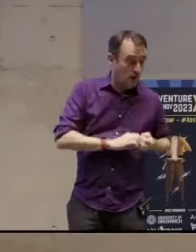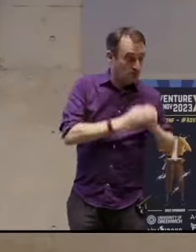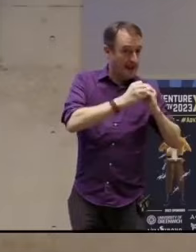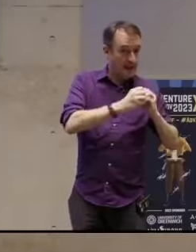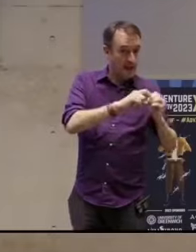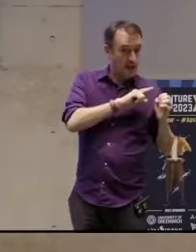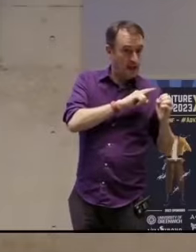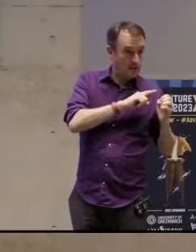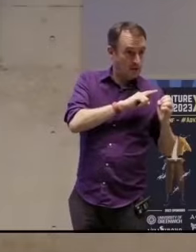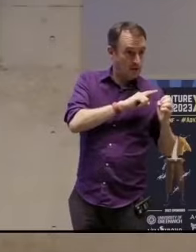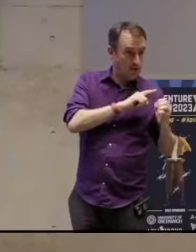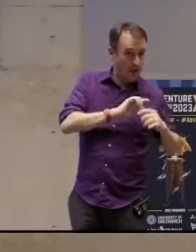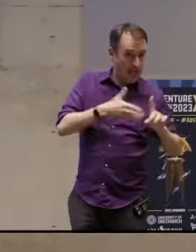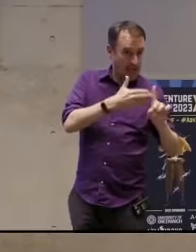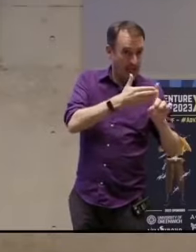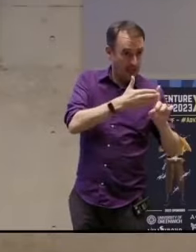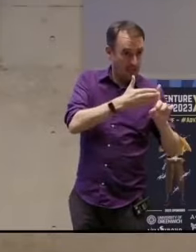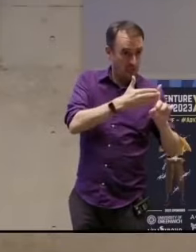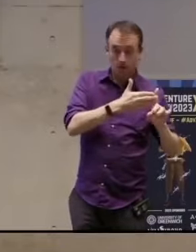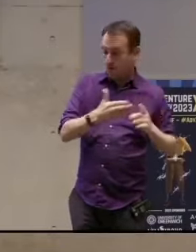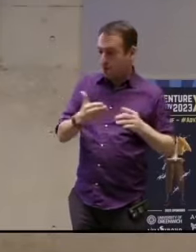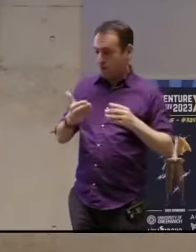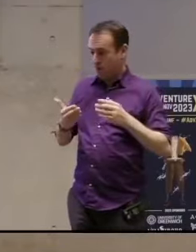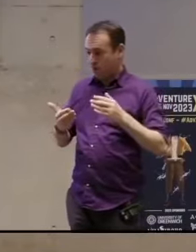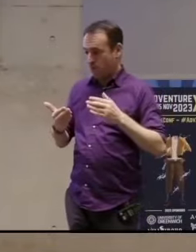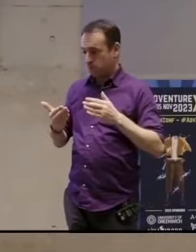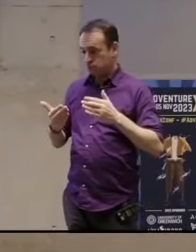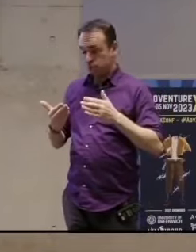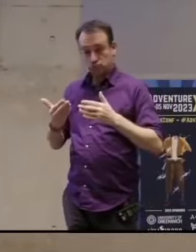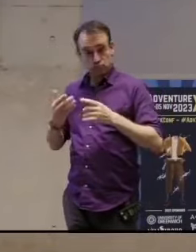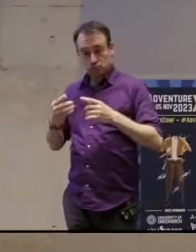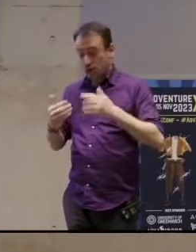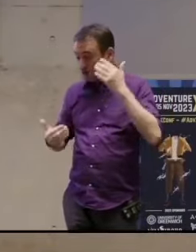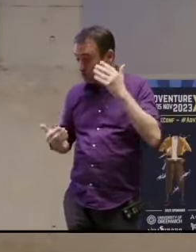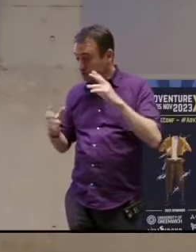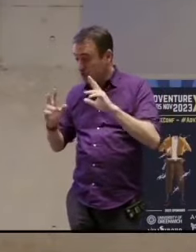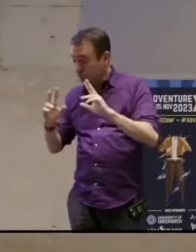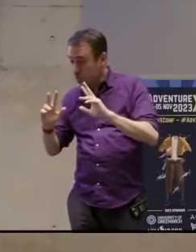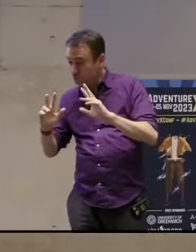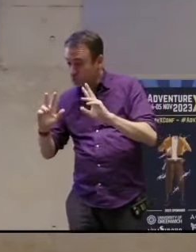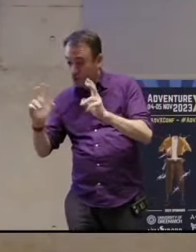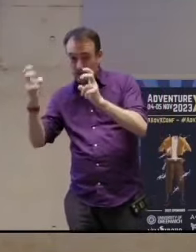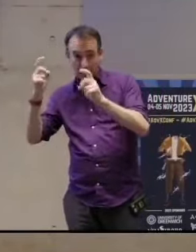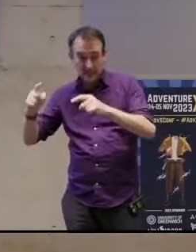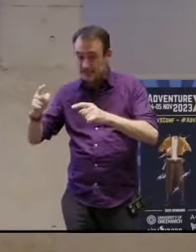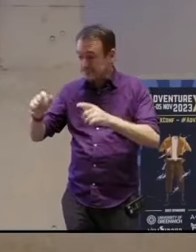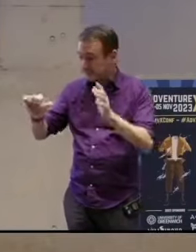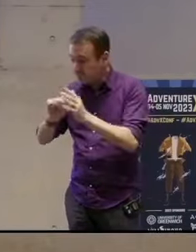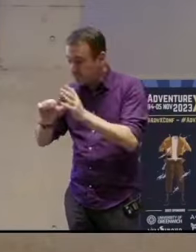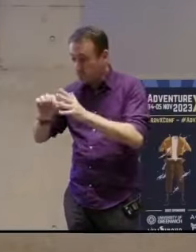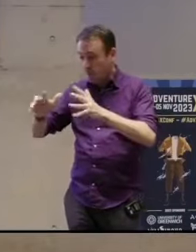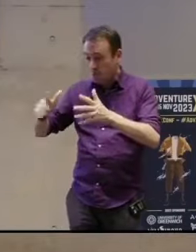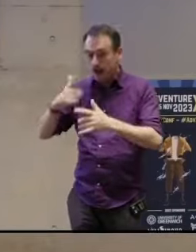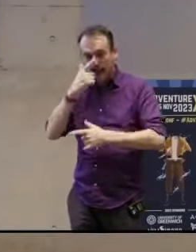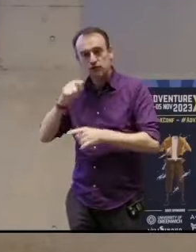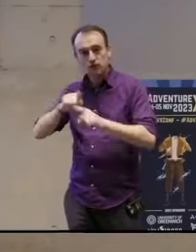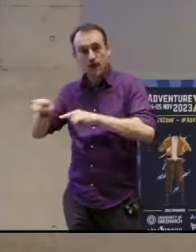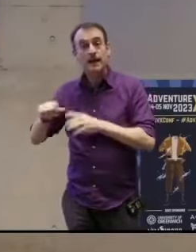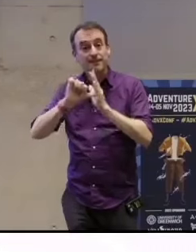tackling something challenging. It's hard, but it's also rewarding. So thank